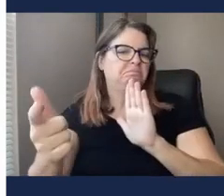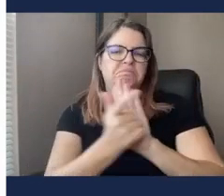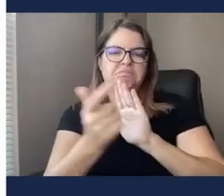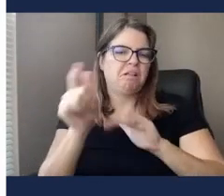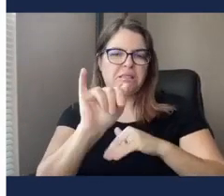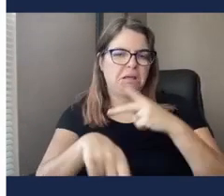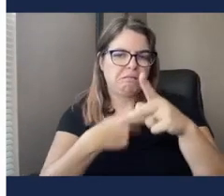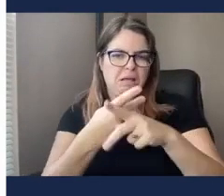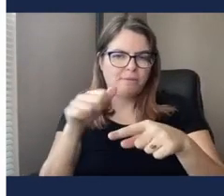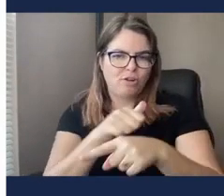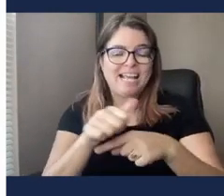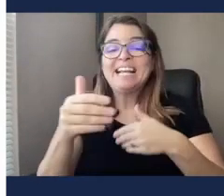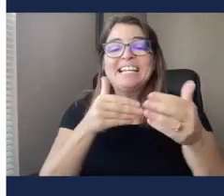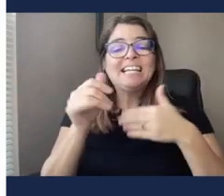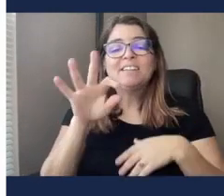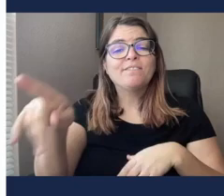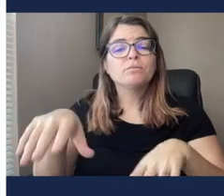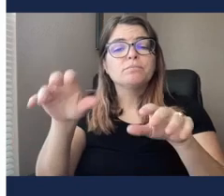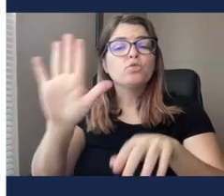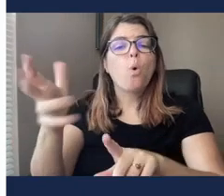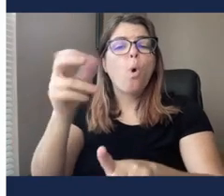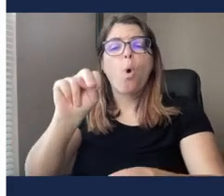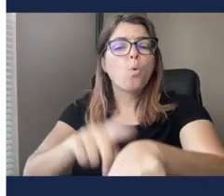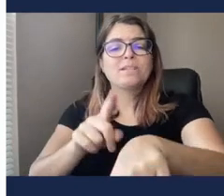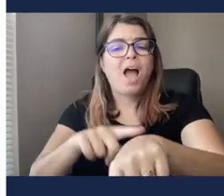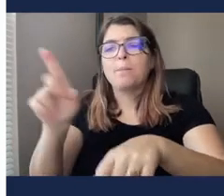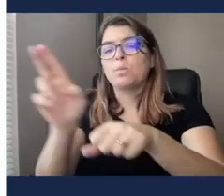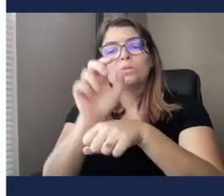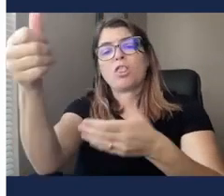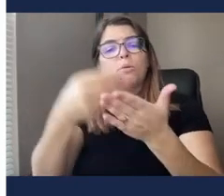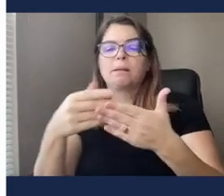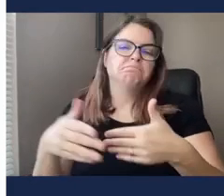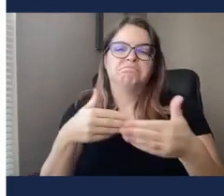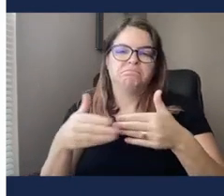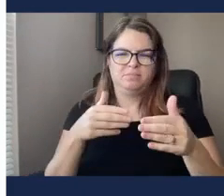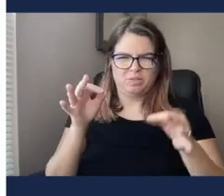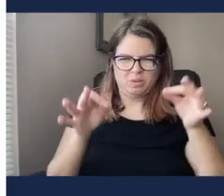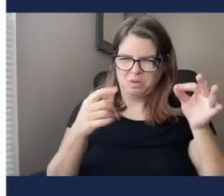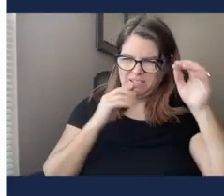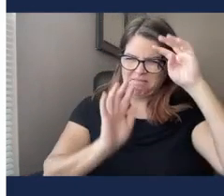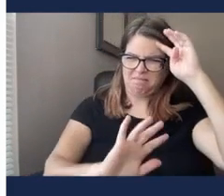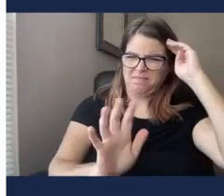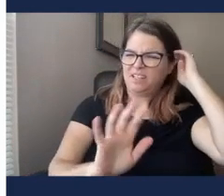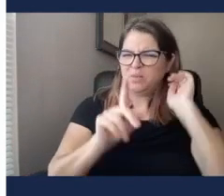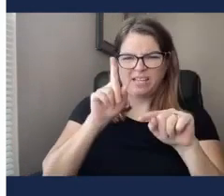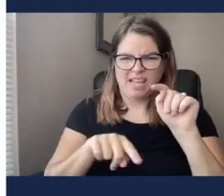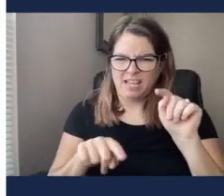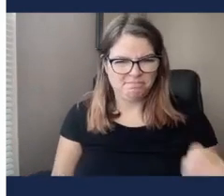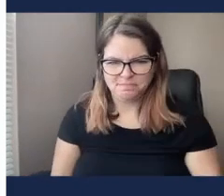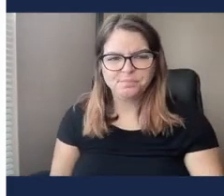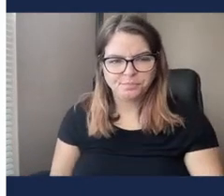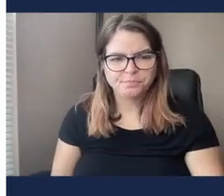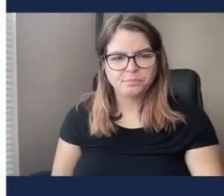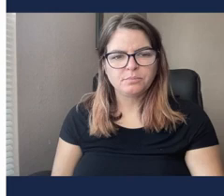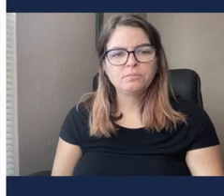trainings, even on your own time, even funded by other sources. And this, the court said, was impermissible. So